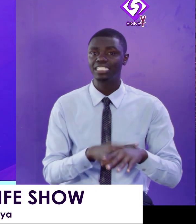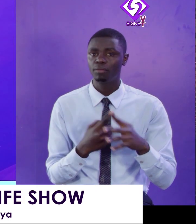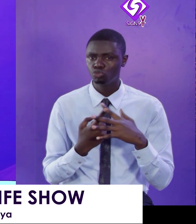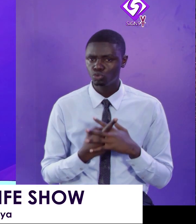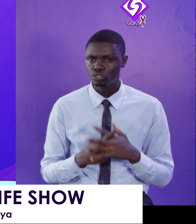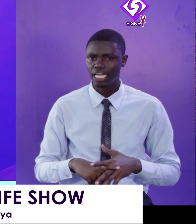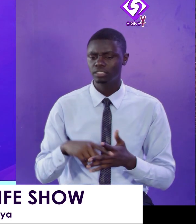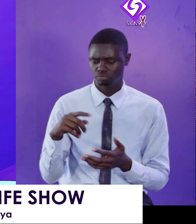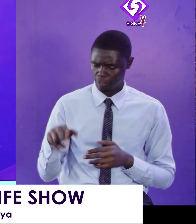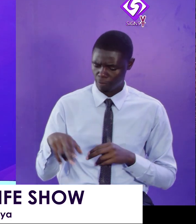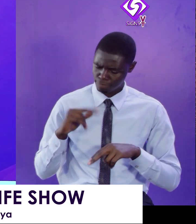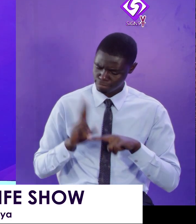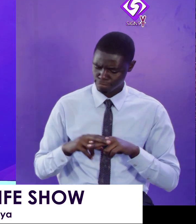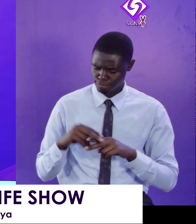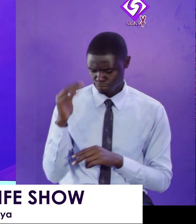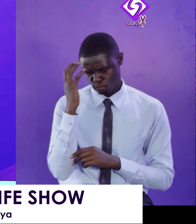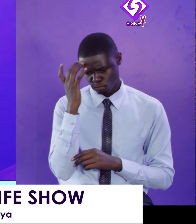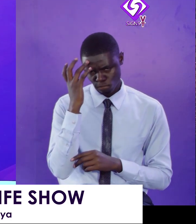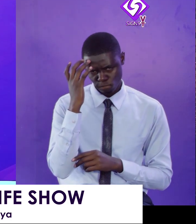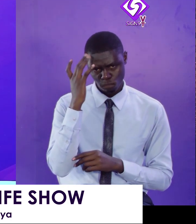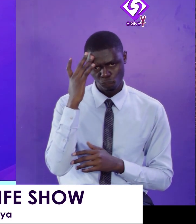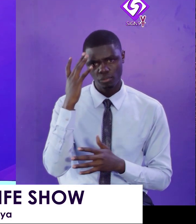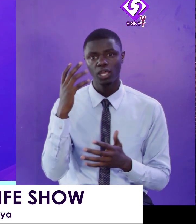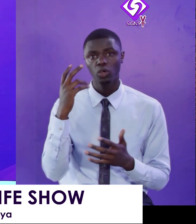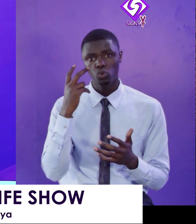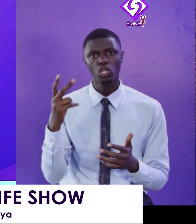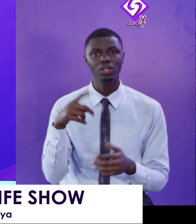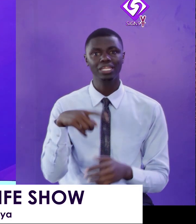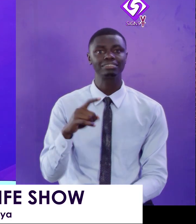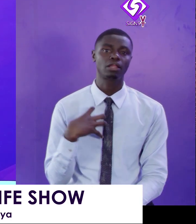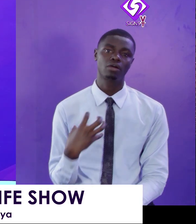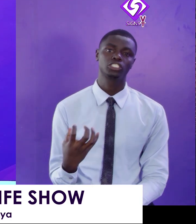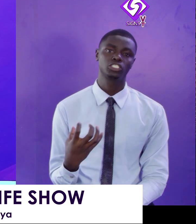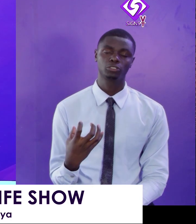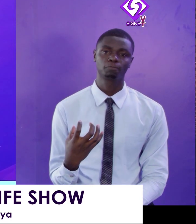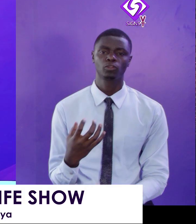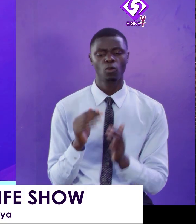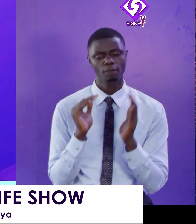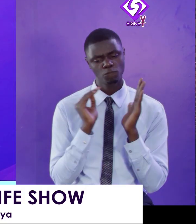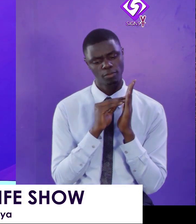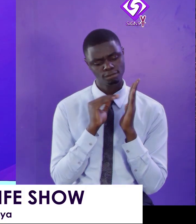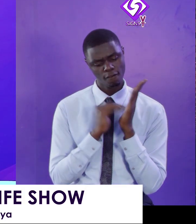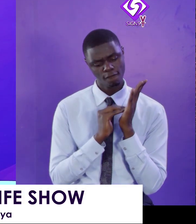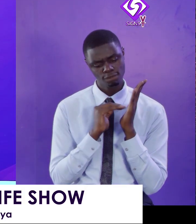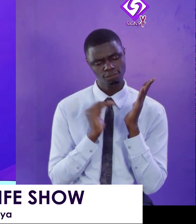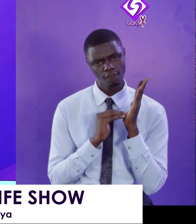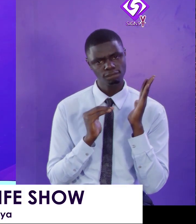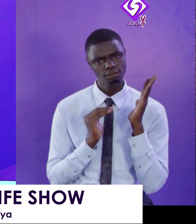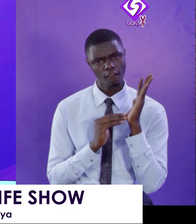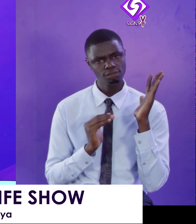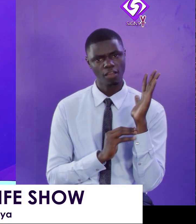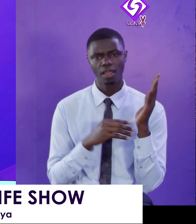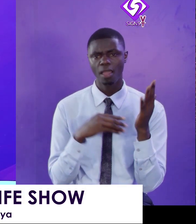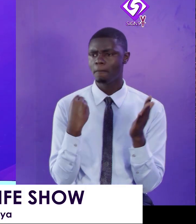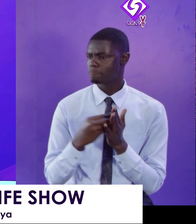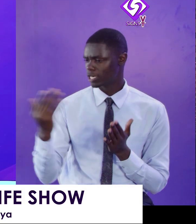deliberately sitting down, you will discover you are actually rich. Put down a few sources of your income.